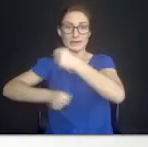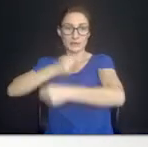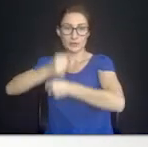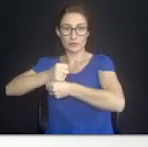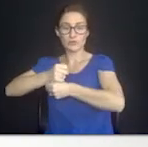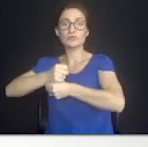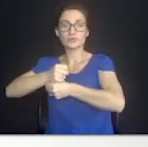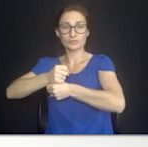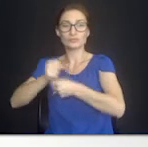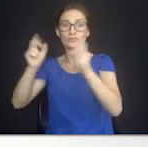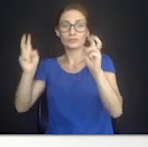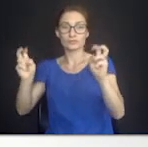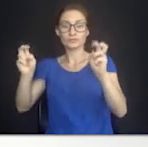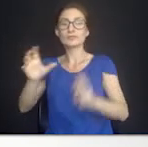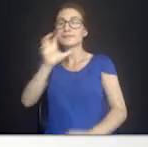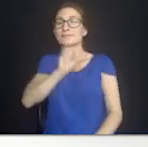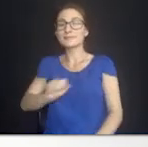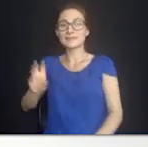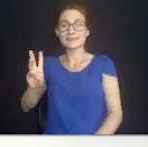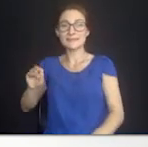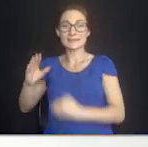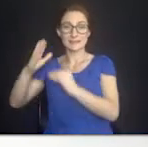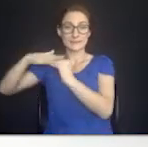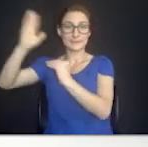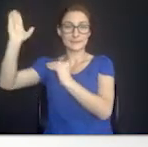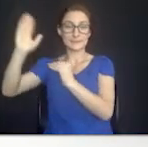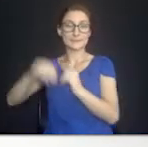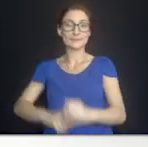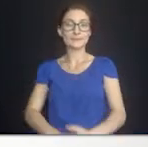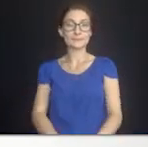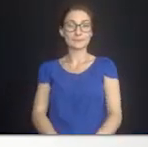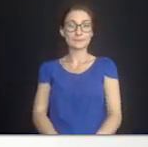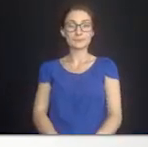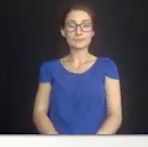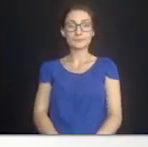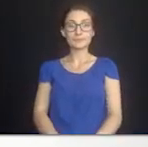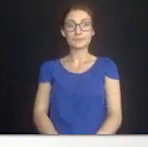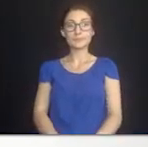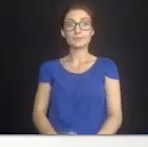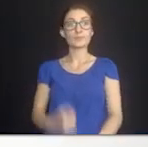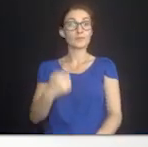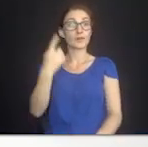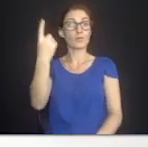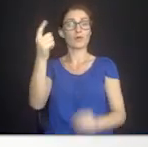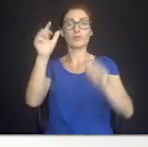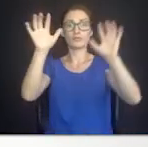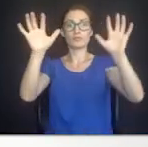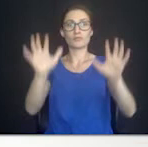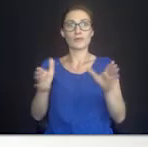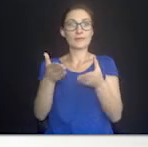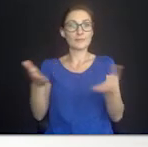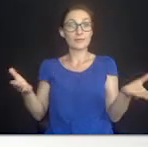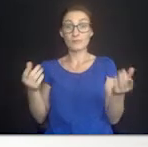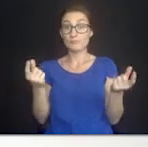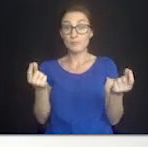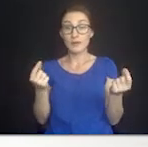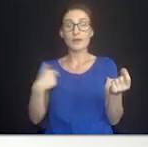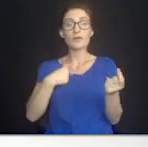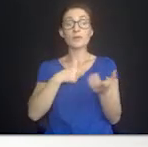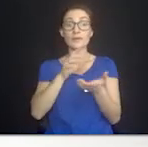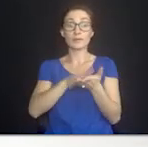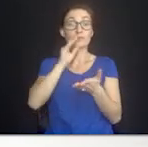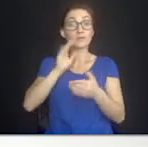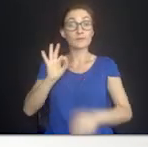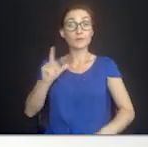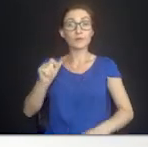information for those who we consider the retirement years, which are 60 and older. One great thing about our Florida Navigator is that we learned